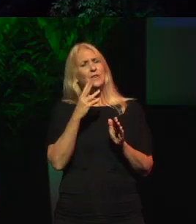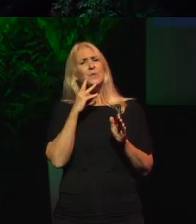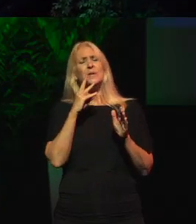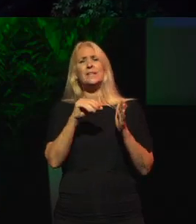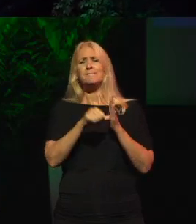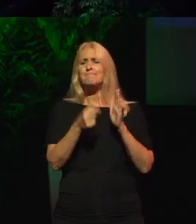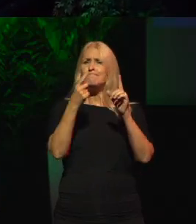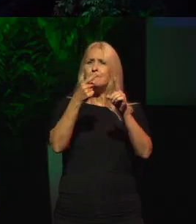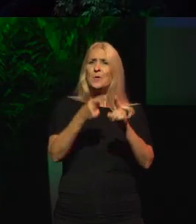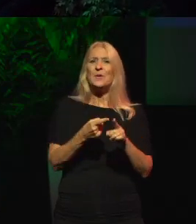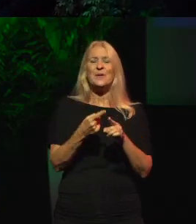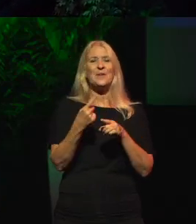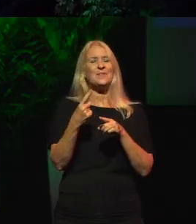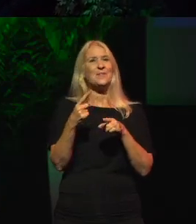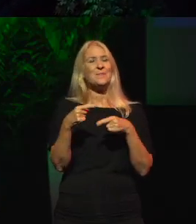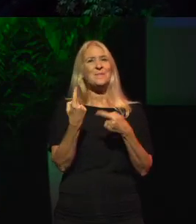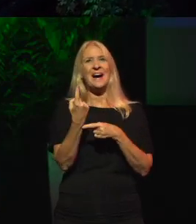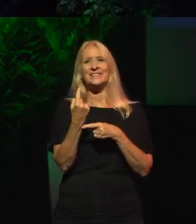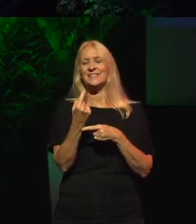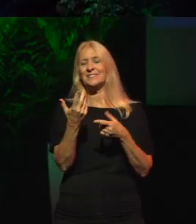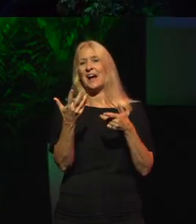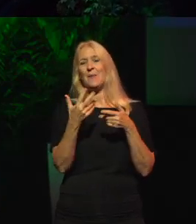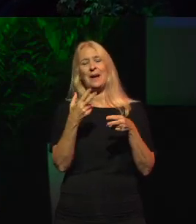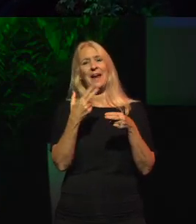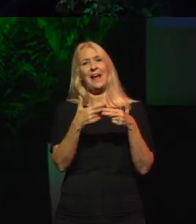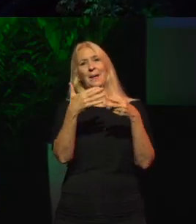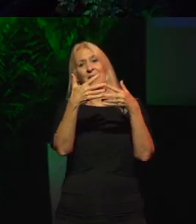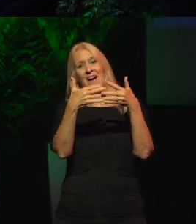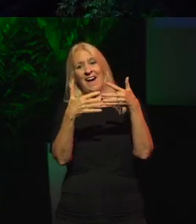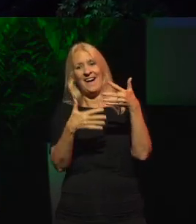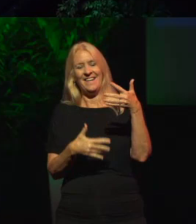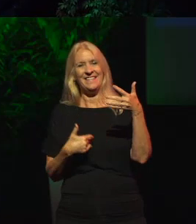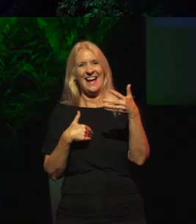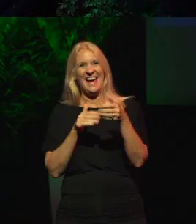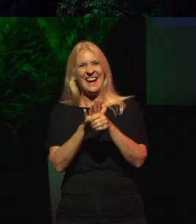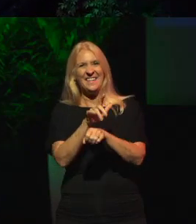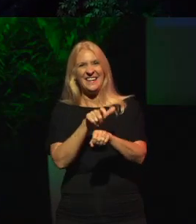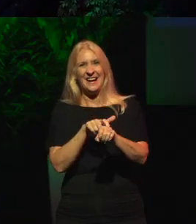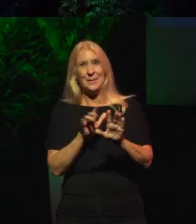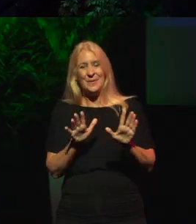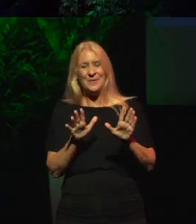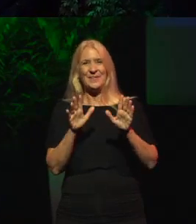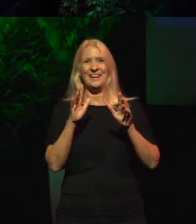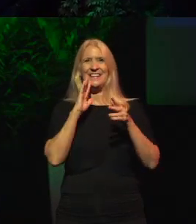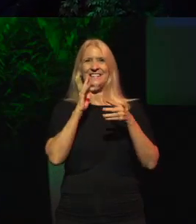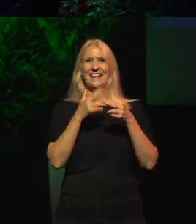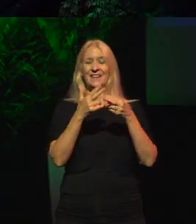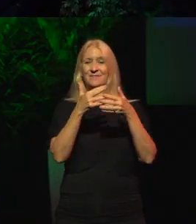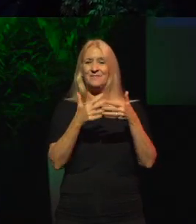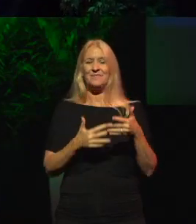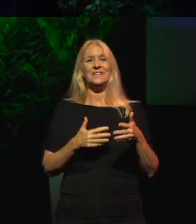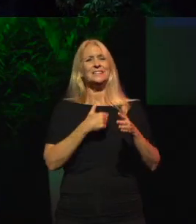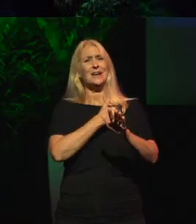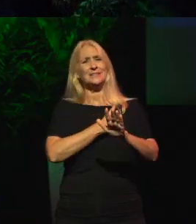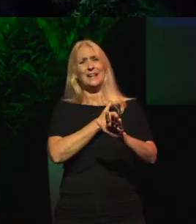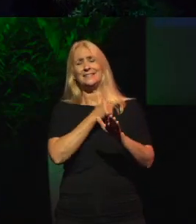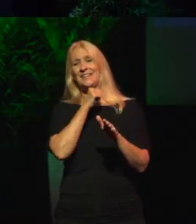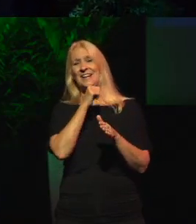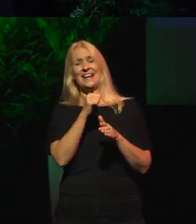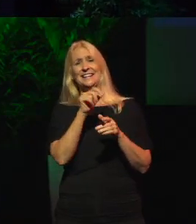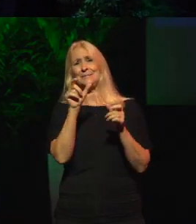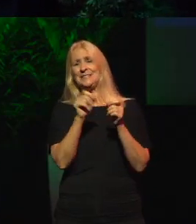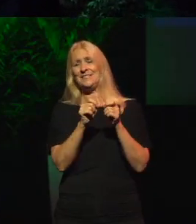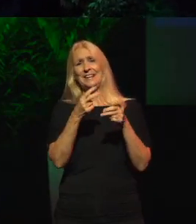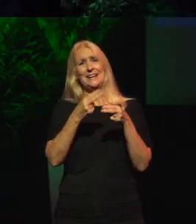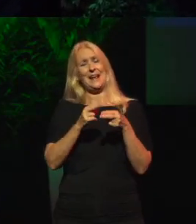only wish that I could name all of the highlights. I wish I had that kind of time. So I apologize if I did not